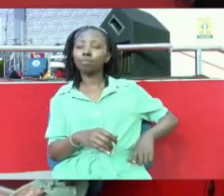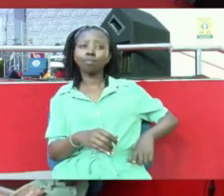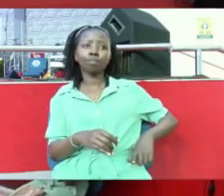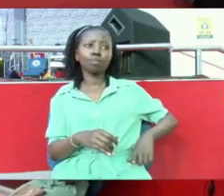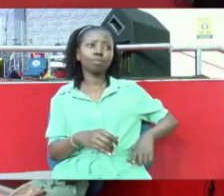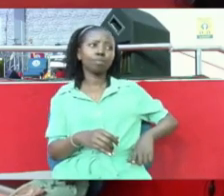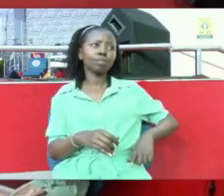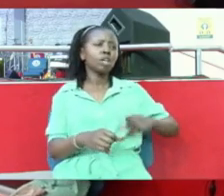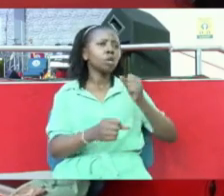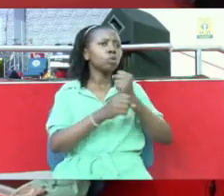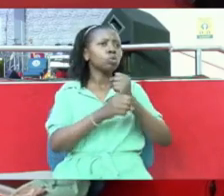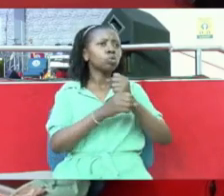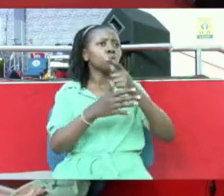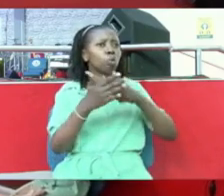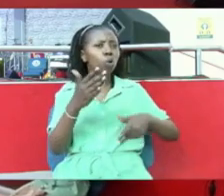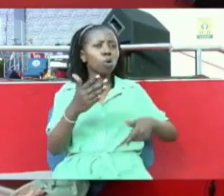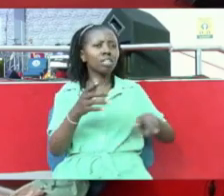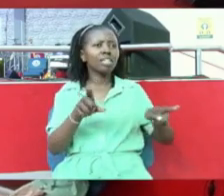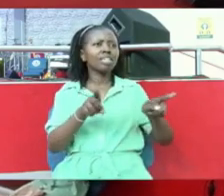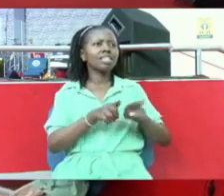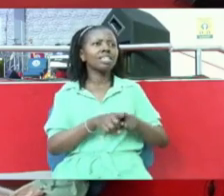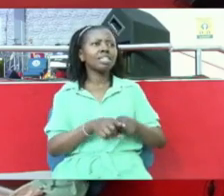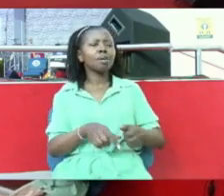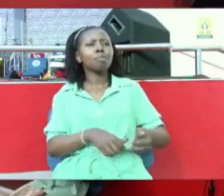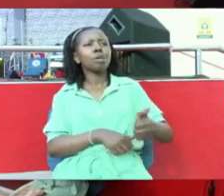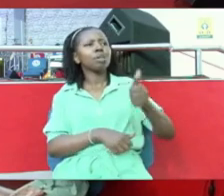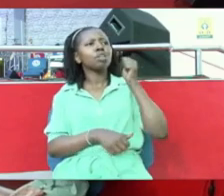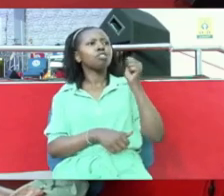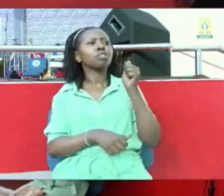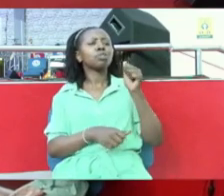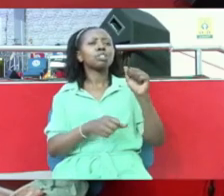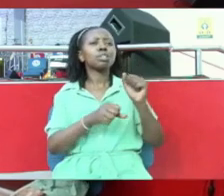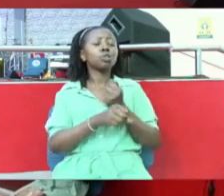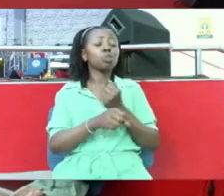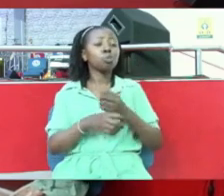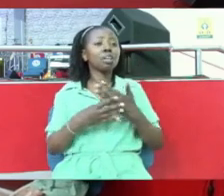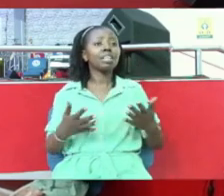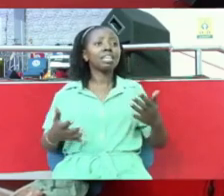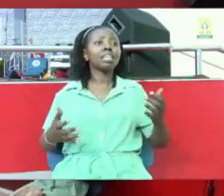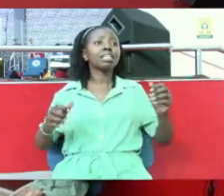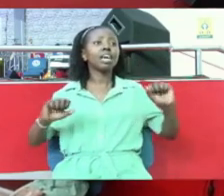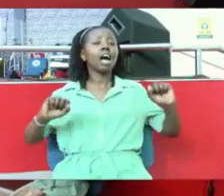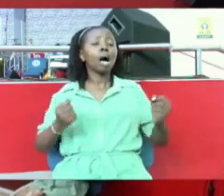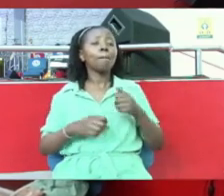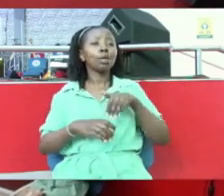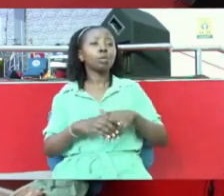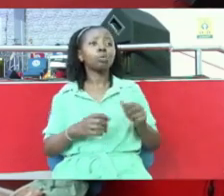are doing is we are refusing to make things happen with our human strength.